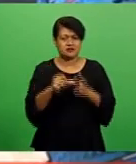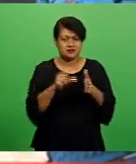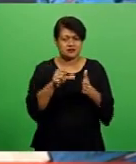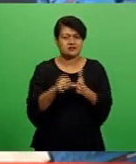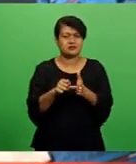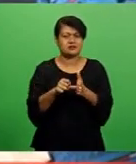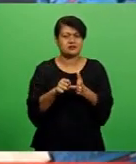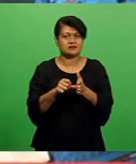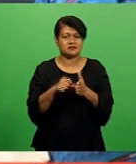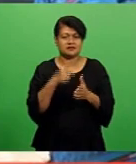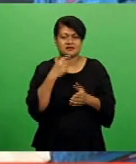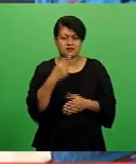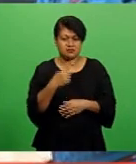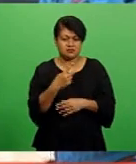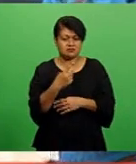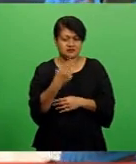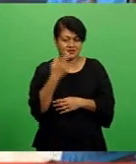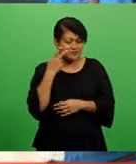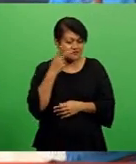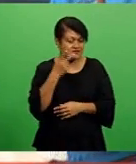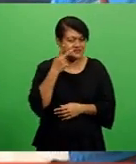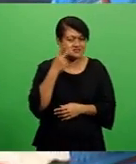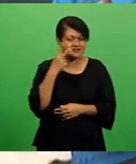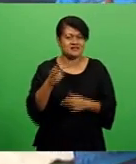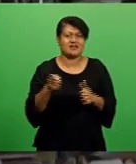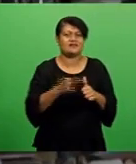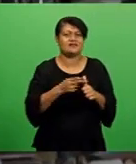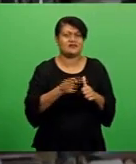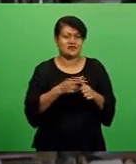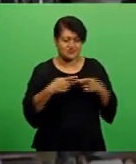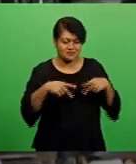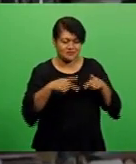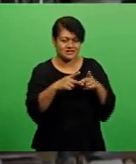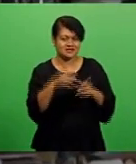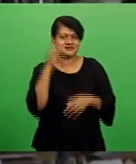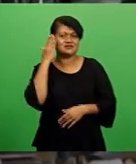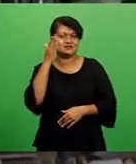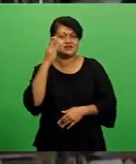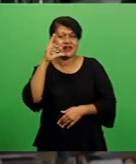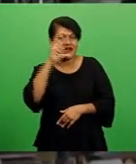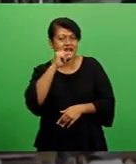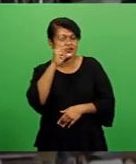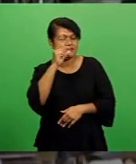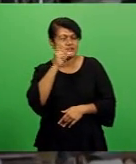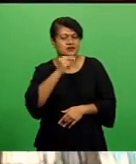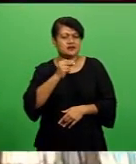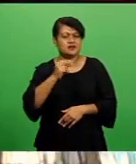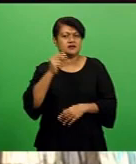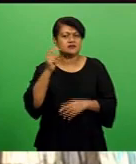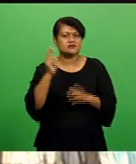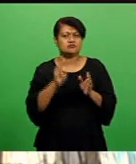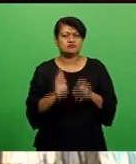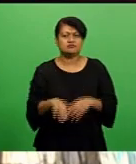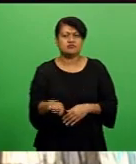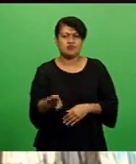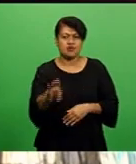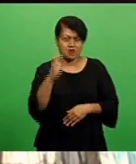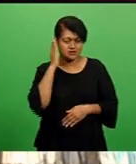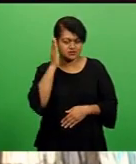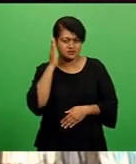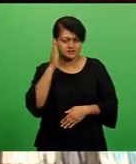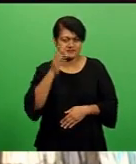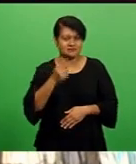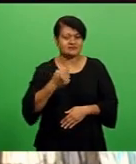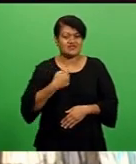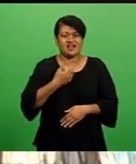brother William today revisited their favorite place in school, the library at Mbua District School. I used to